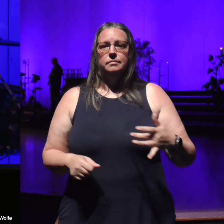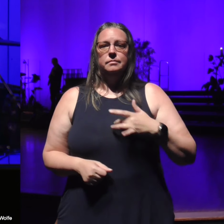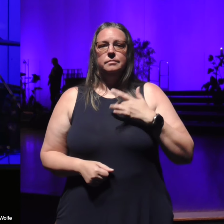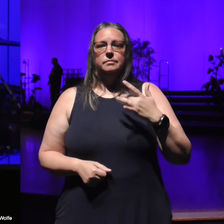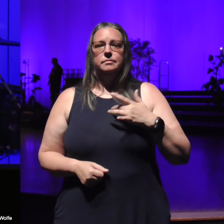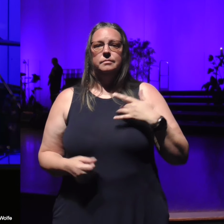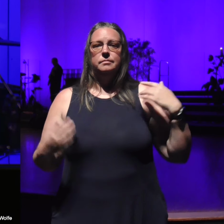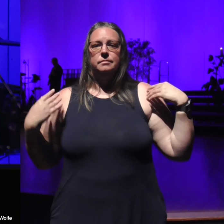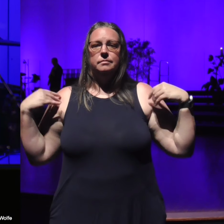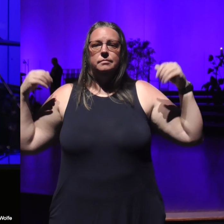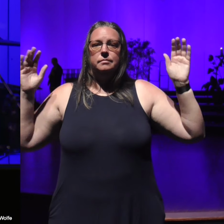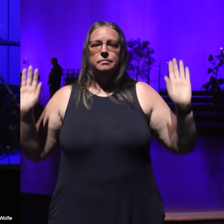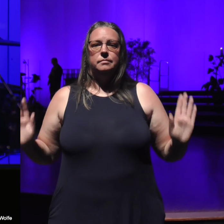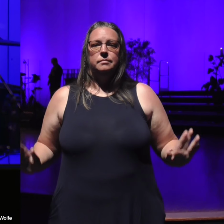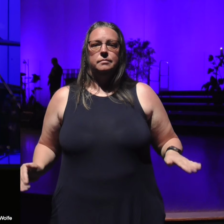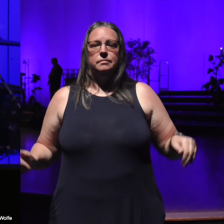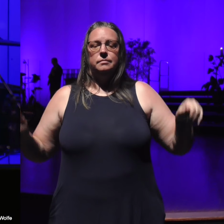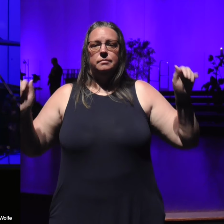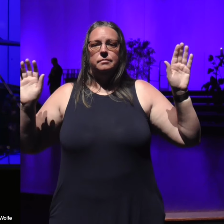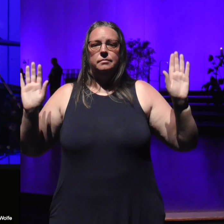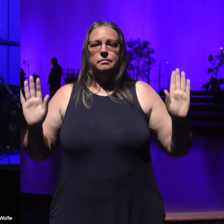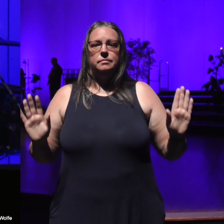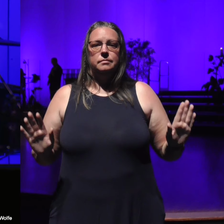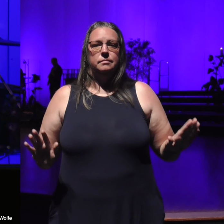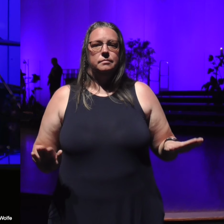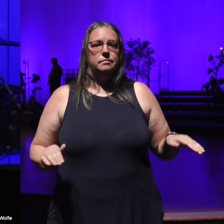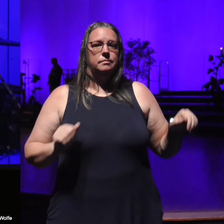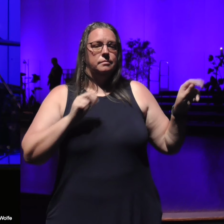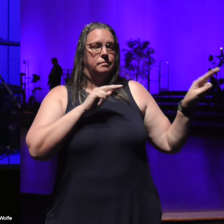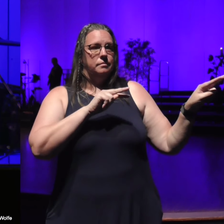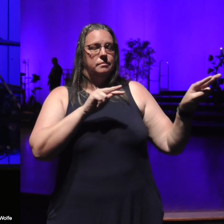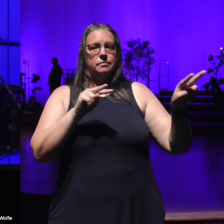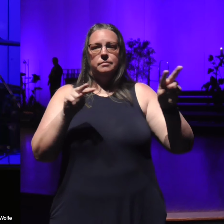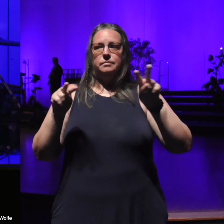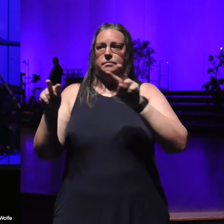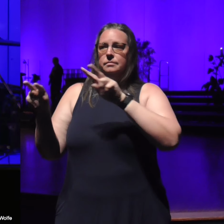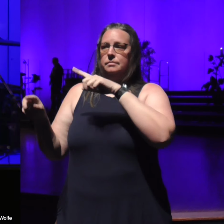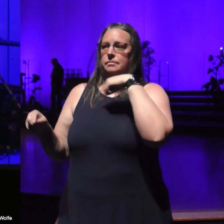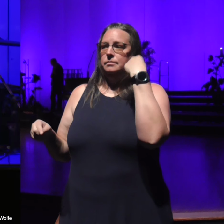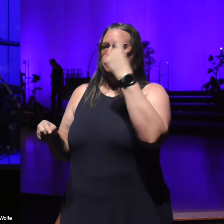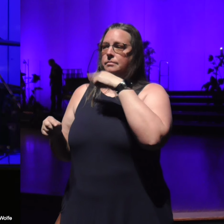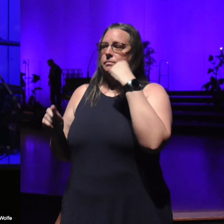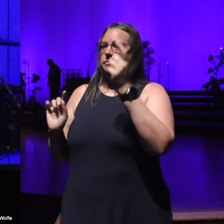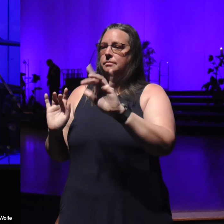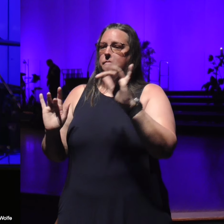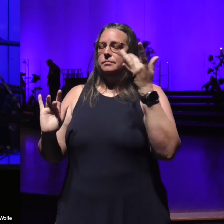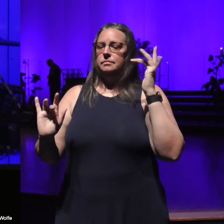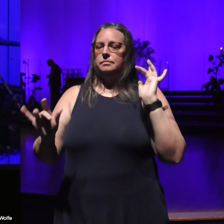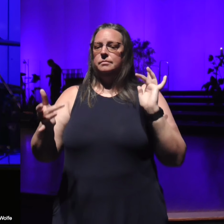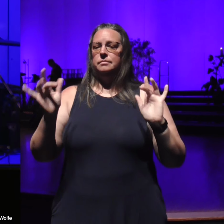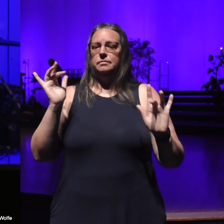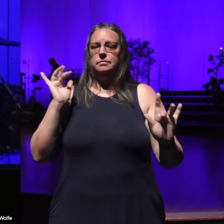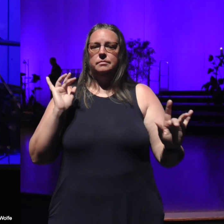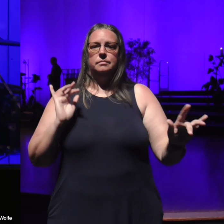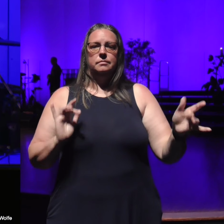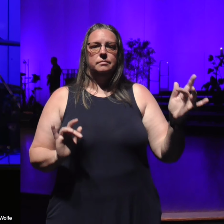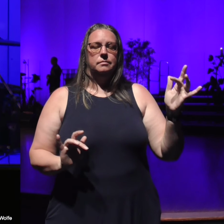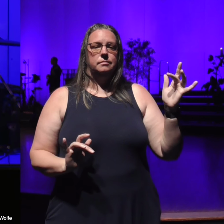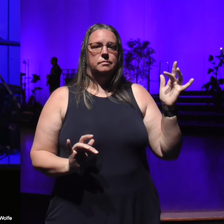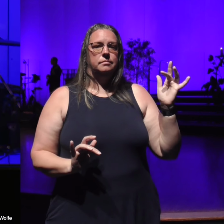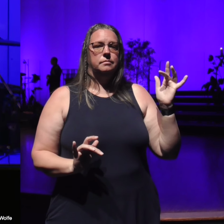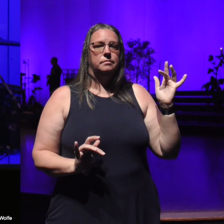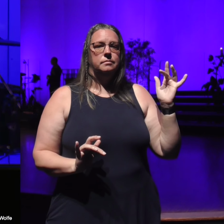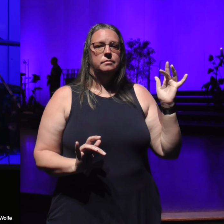grace. I can hear the brush of angel wings. I see glory on